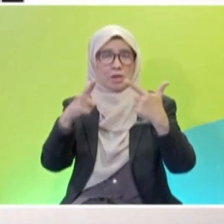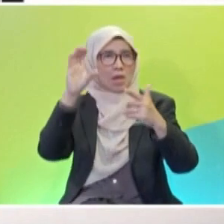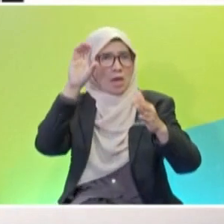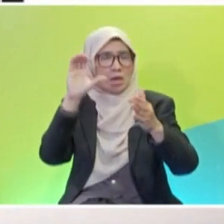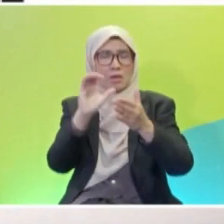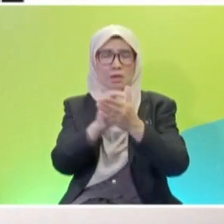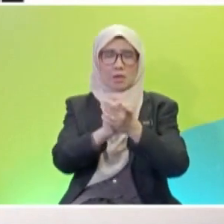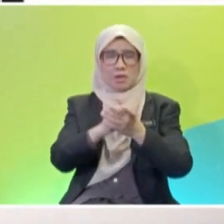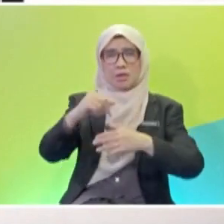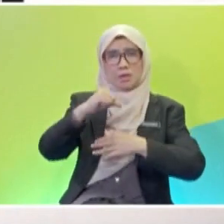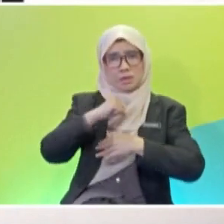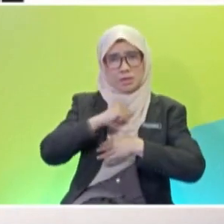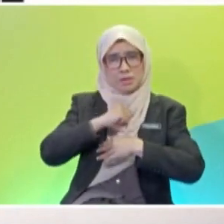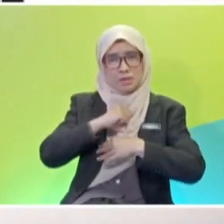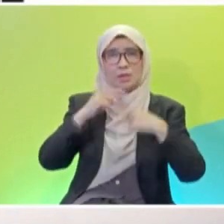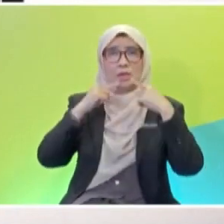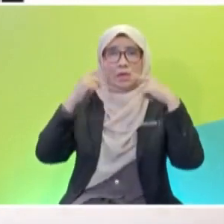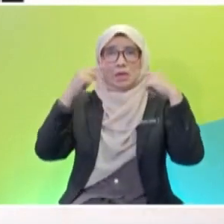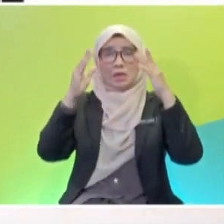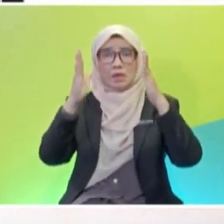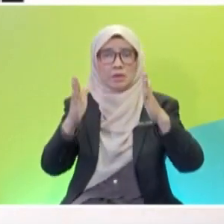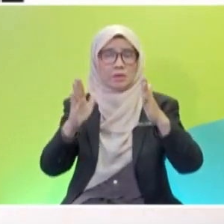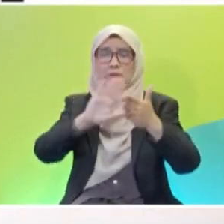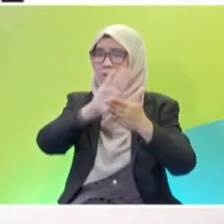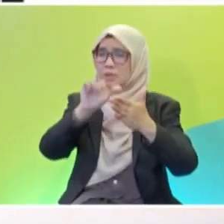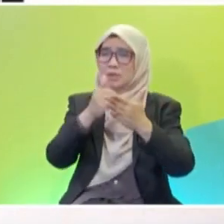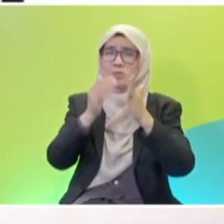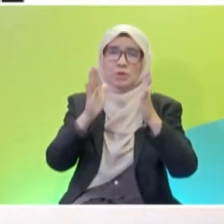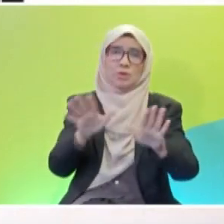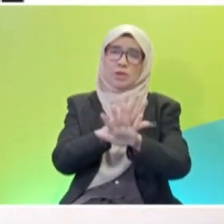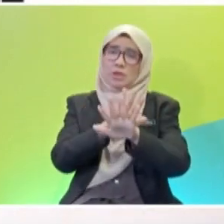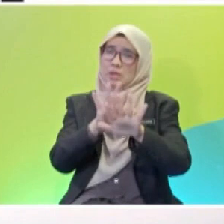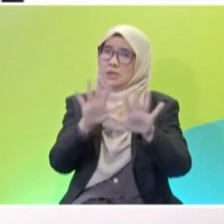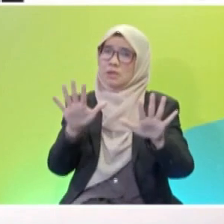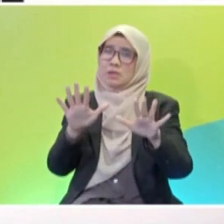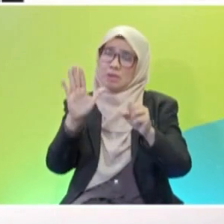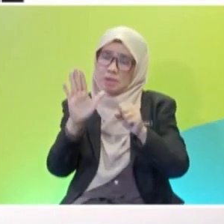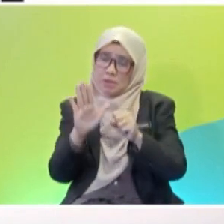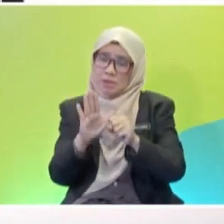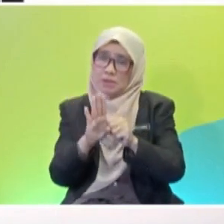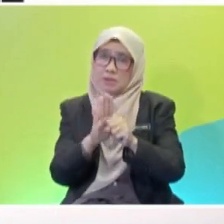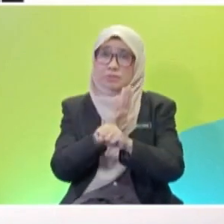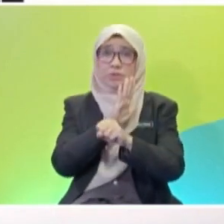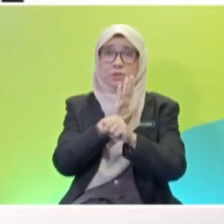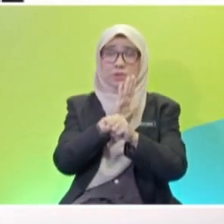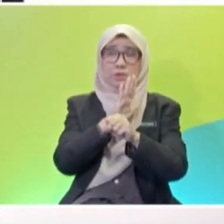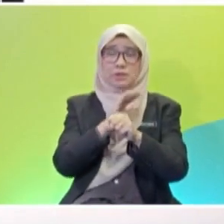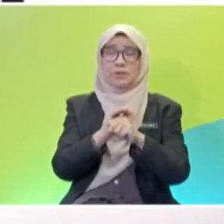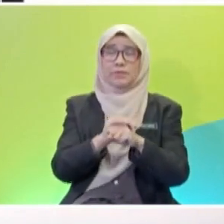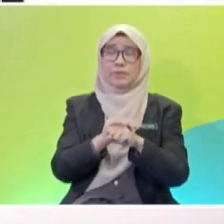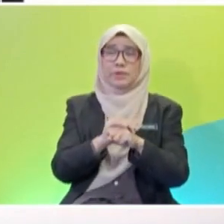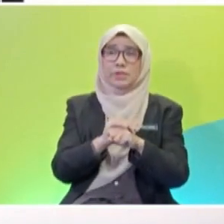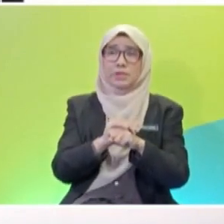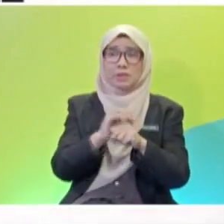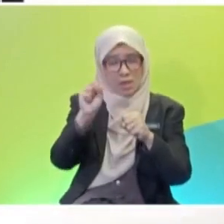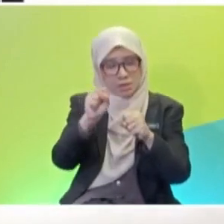think like everybody's imperfect, and that is what makes them beautiful. Mm-hmm. So, yeah, that's yes. right.